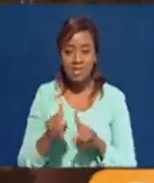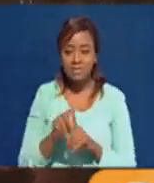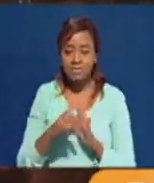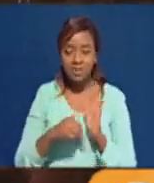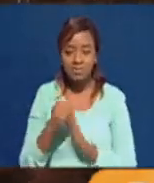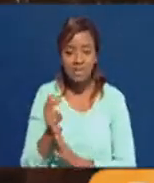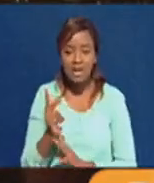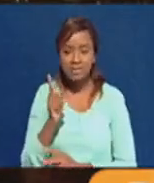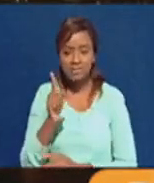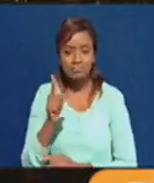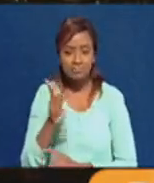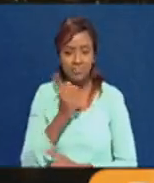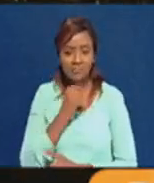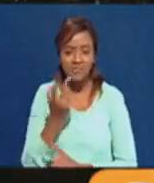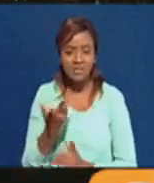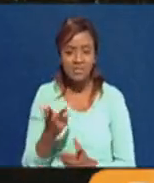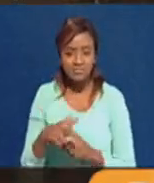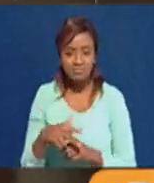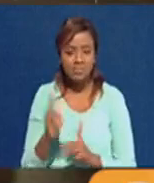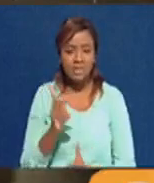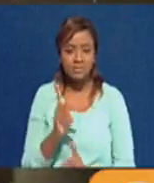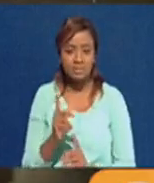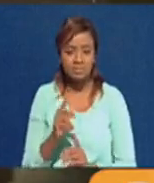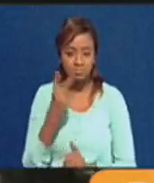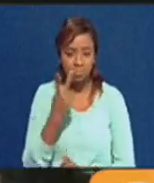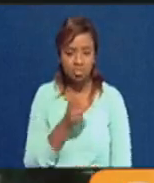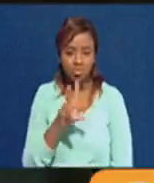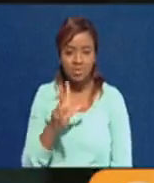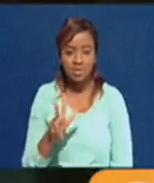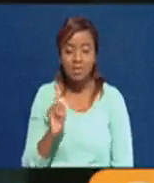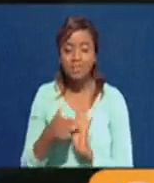the new year are going deep into the night. In Auckland,